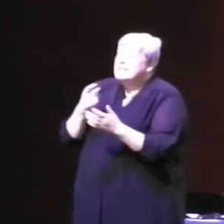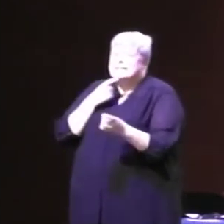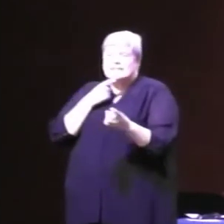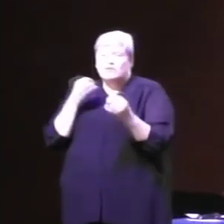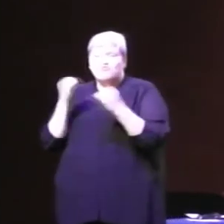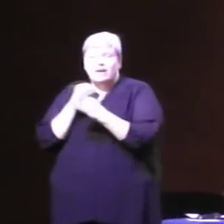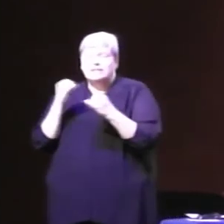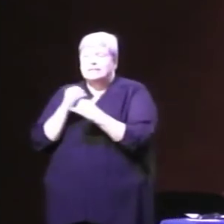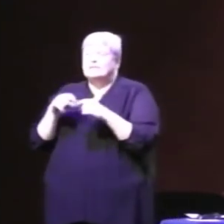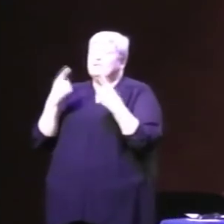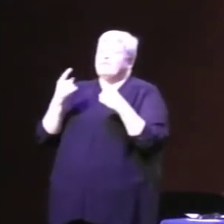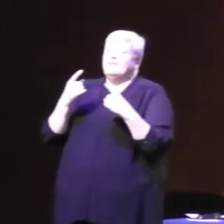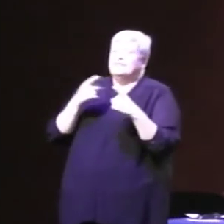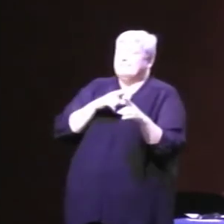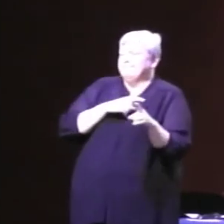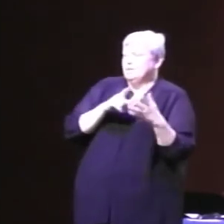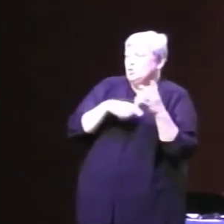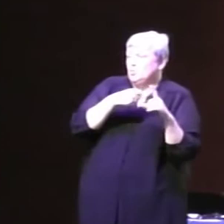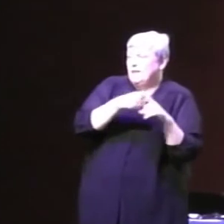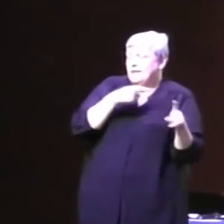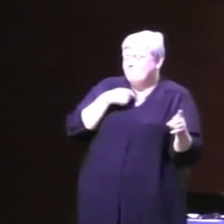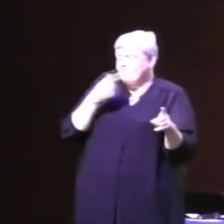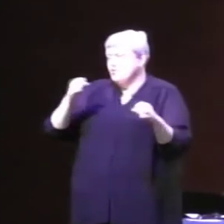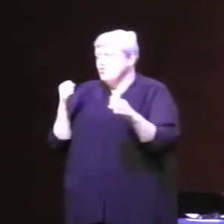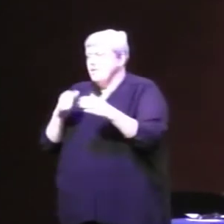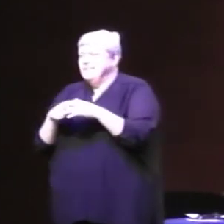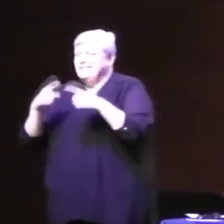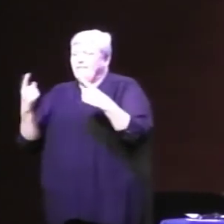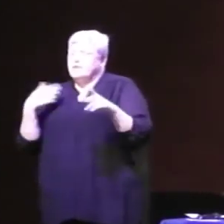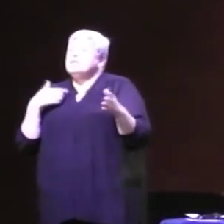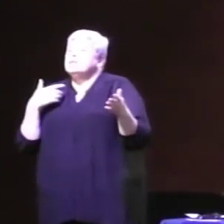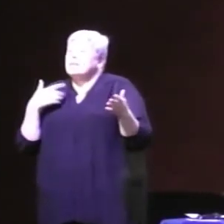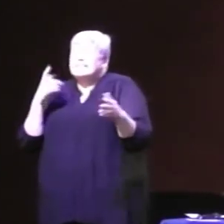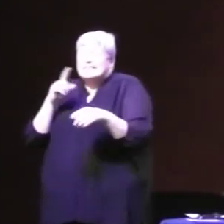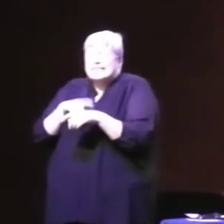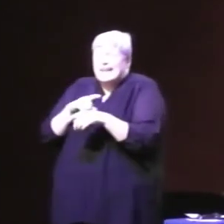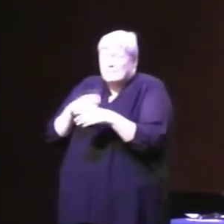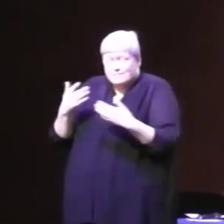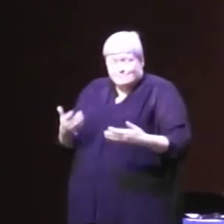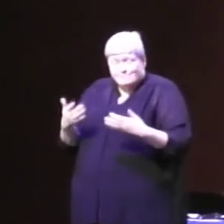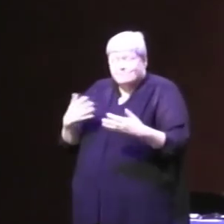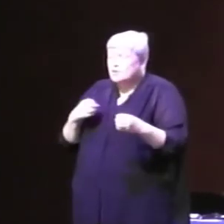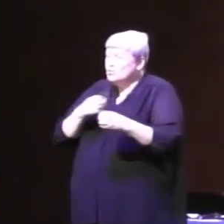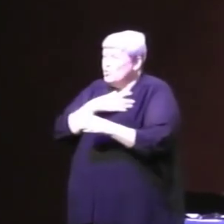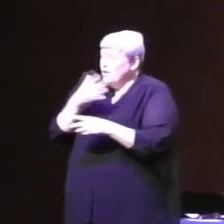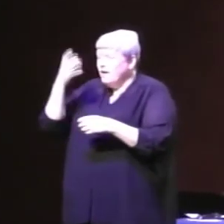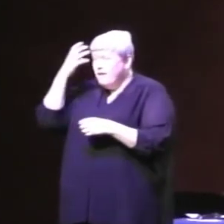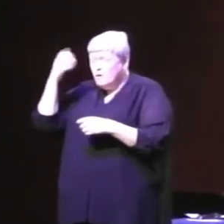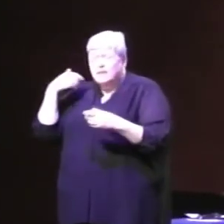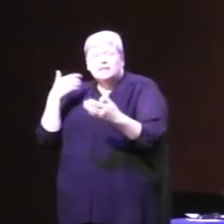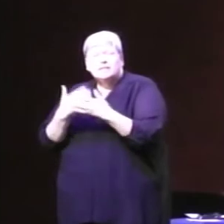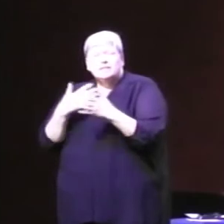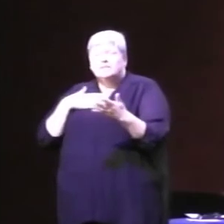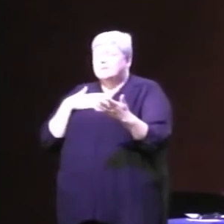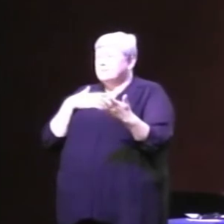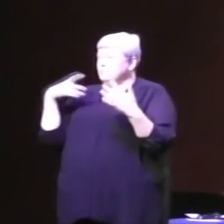the difference between Scotland and the rest of the UK. But at a time when we have a Tory government that slashes